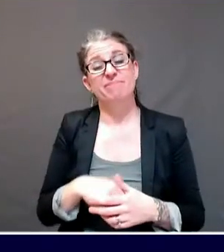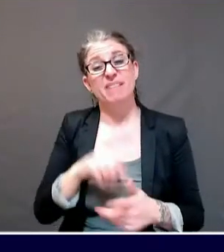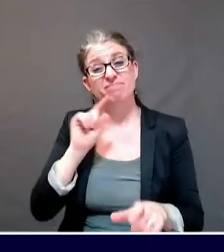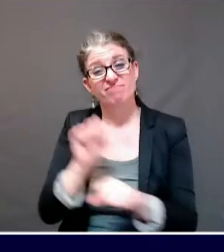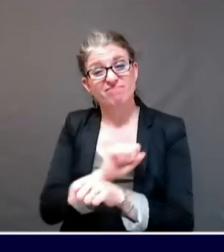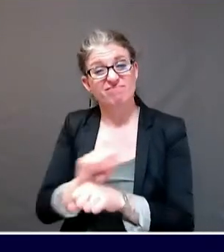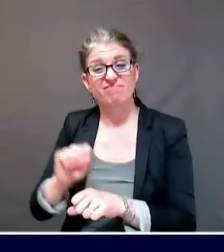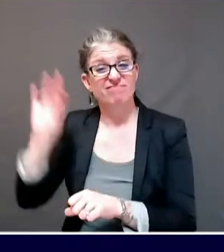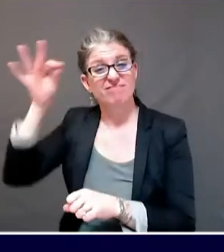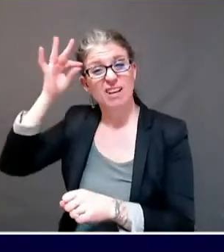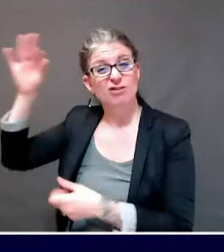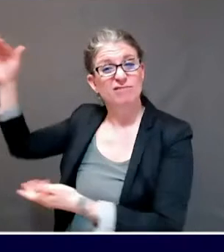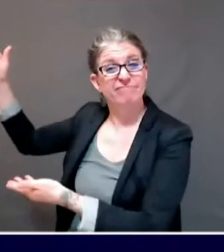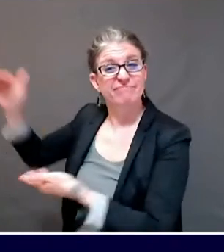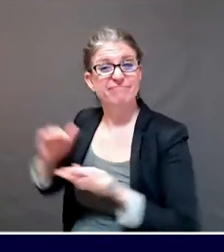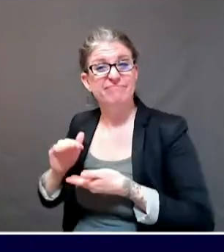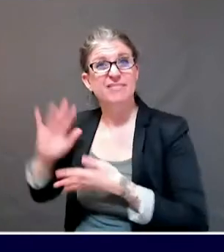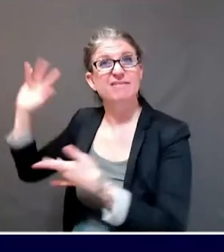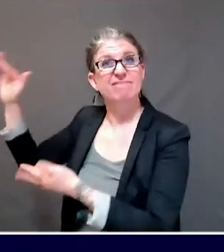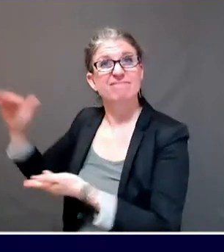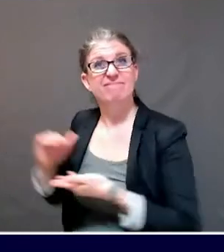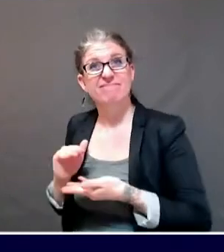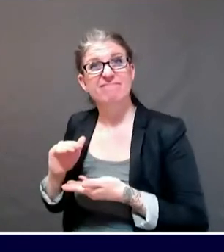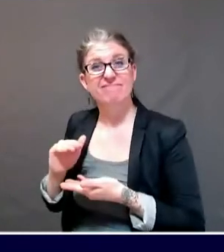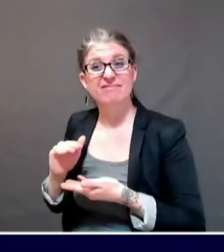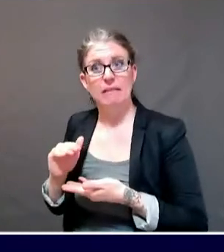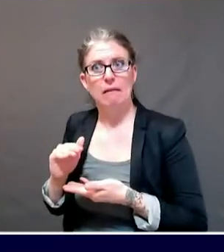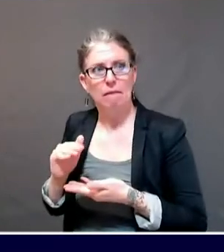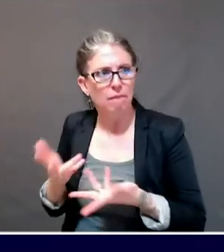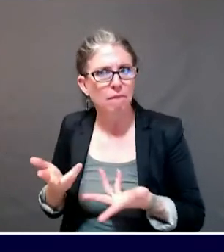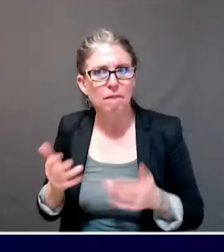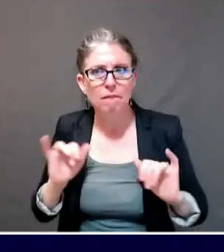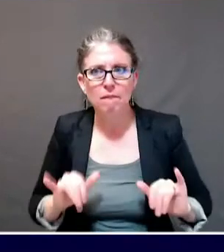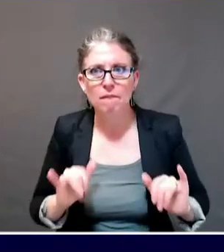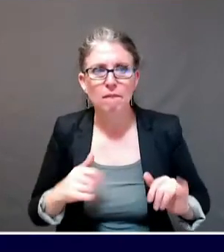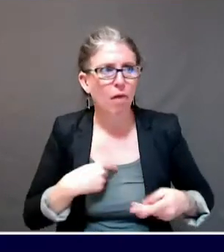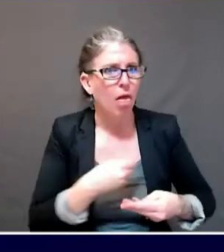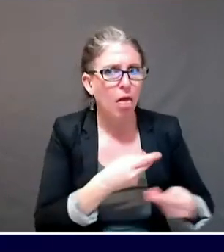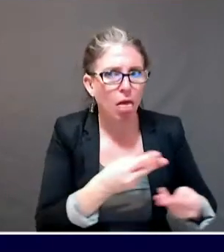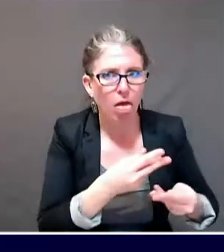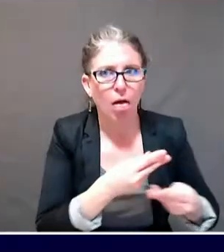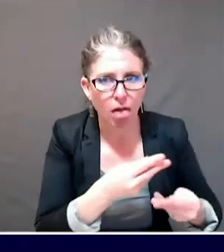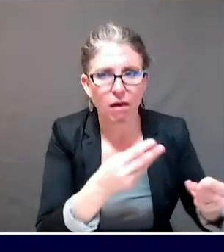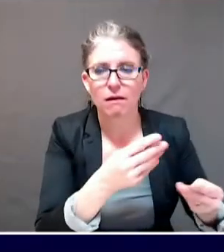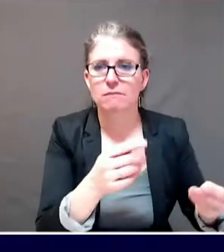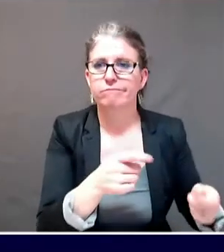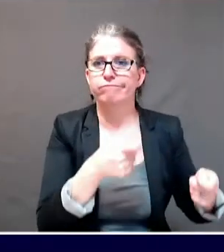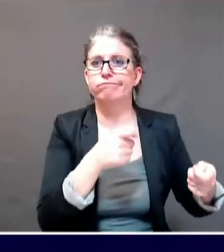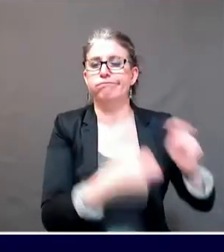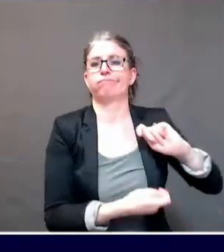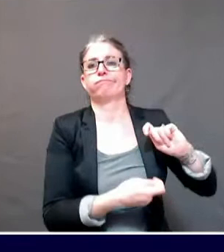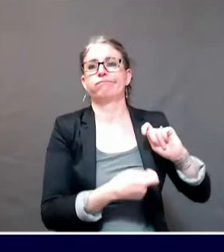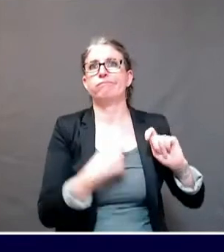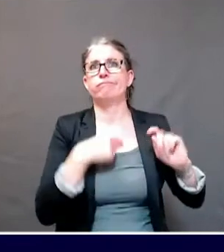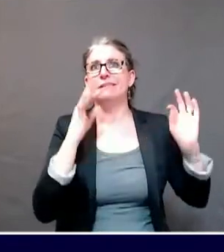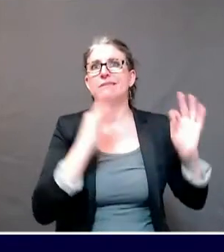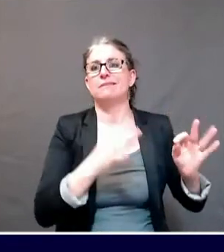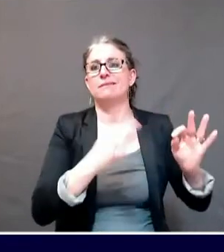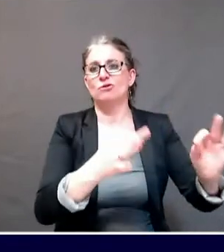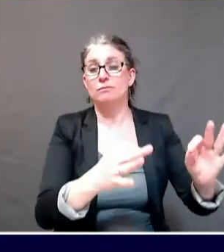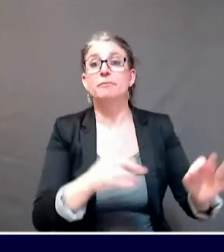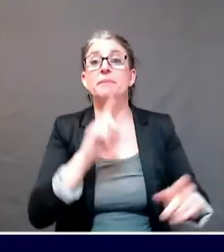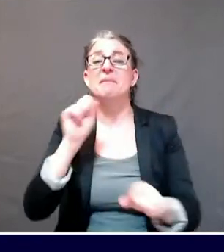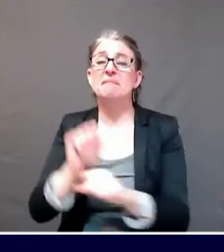supply constrained? And the answer, Joe, is that it depends on where we are in our different phases. Not being